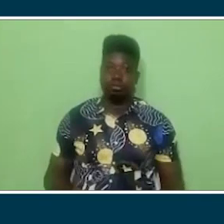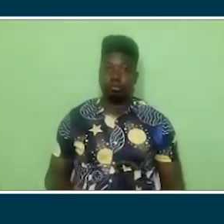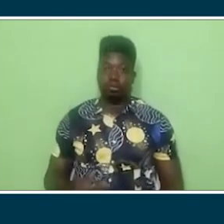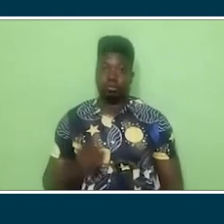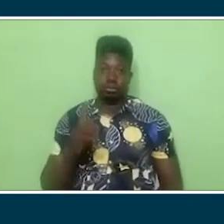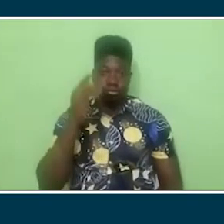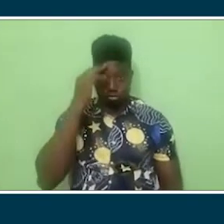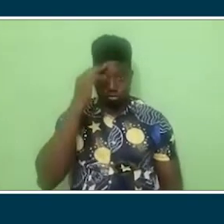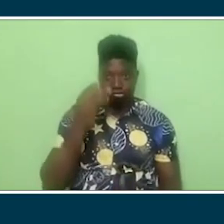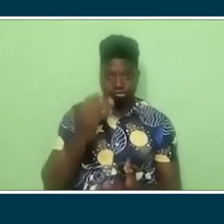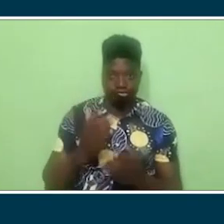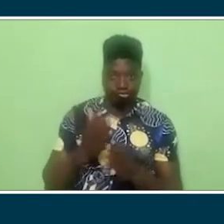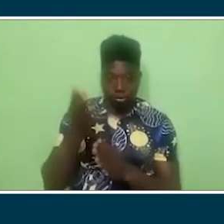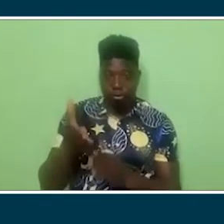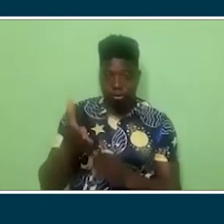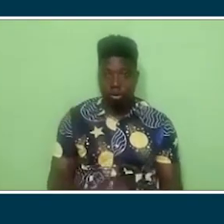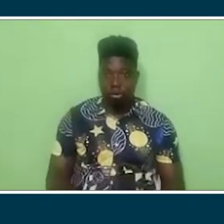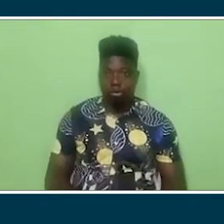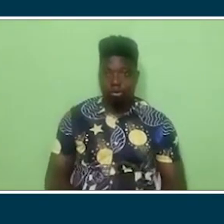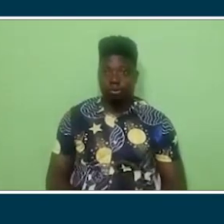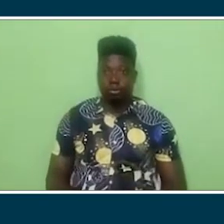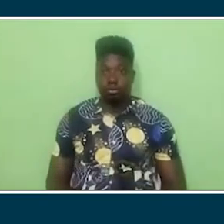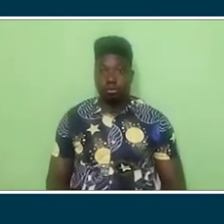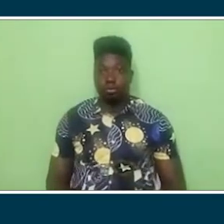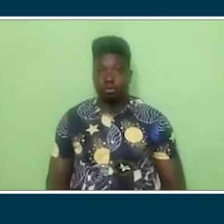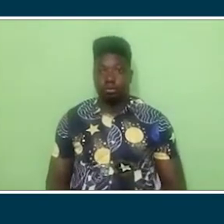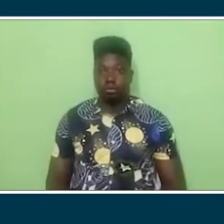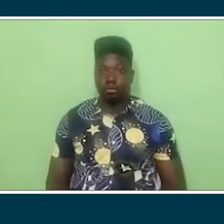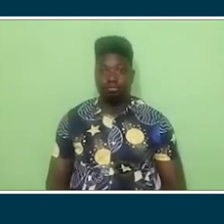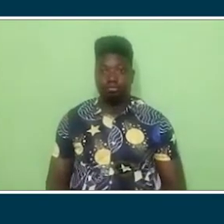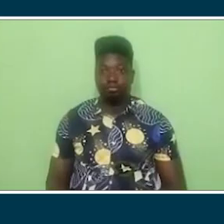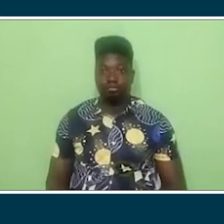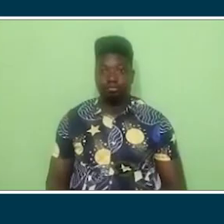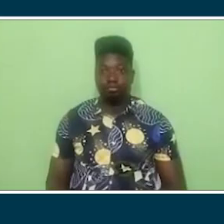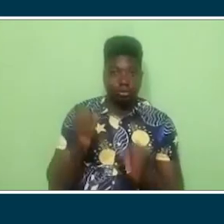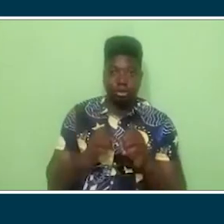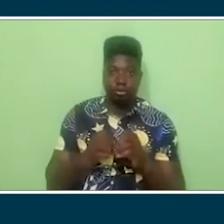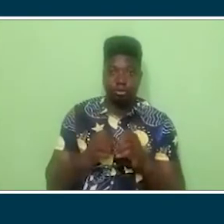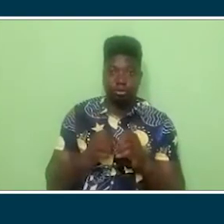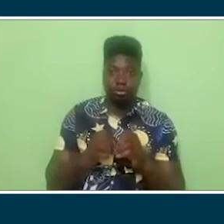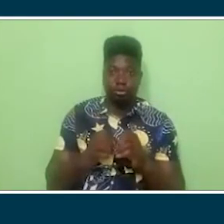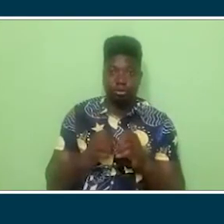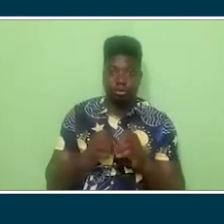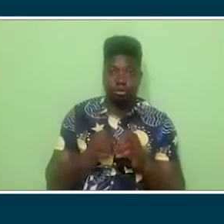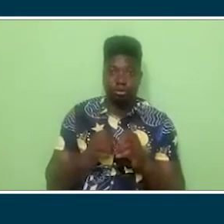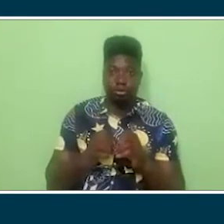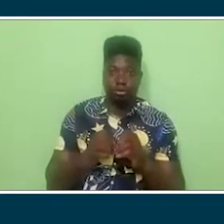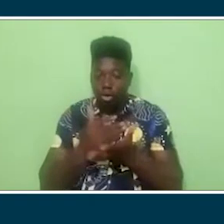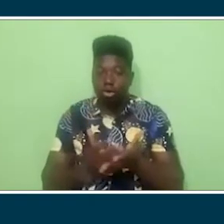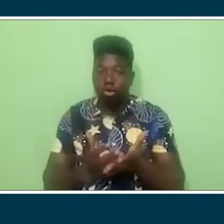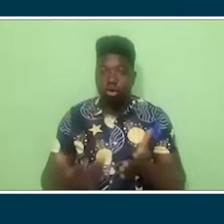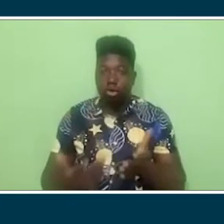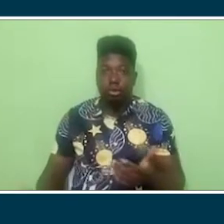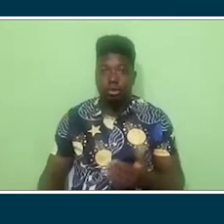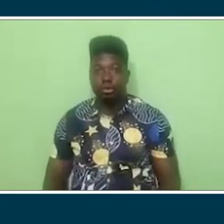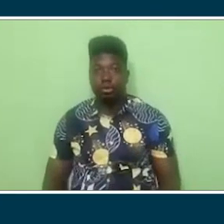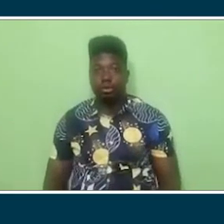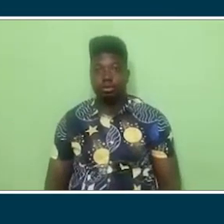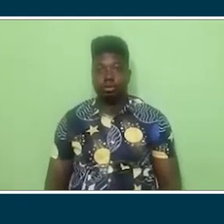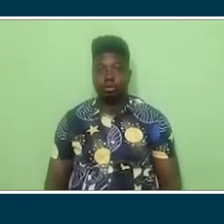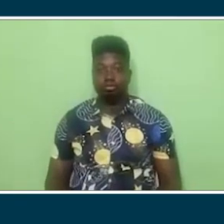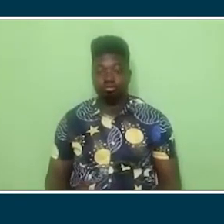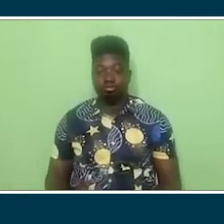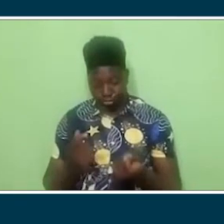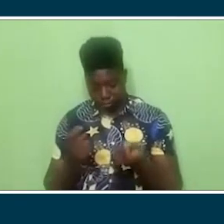directly. Because even if you're addressing like something else or something adjacent, if it's not direct, it's not going